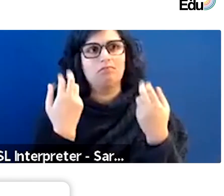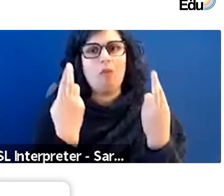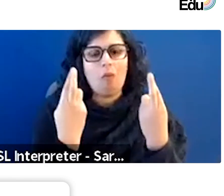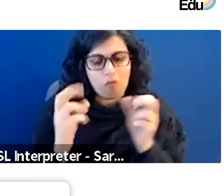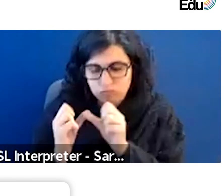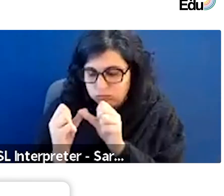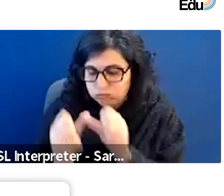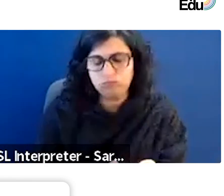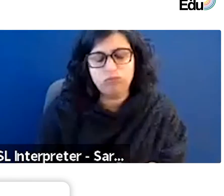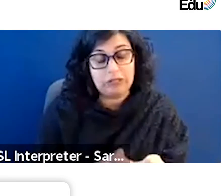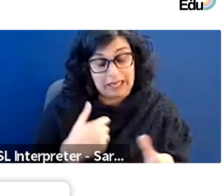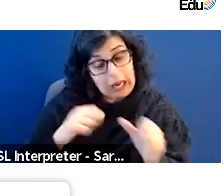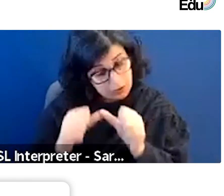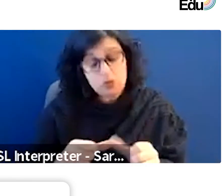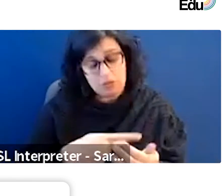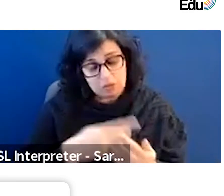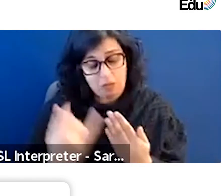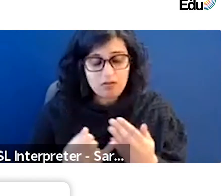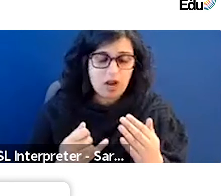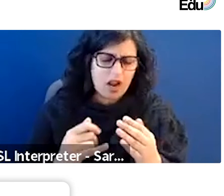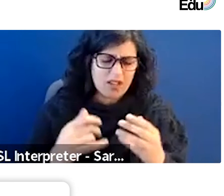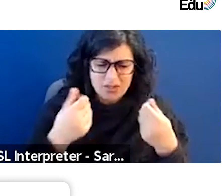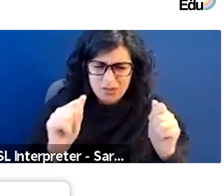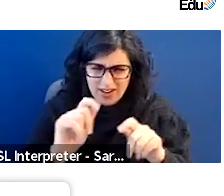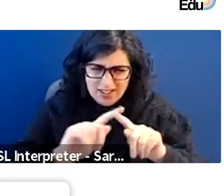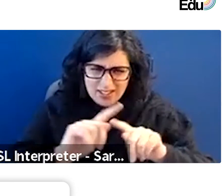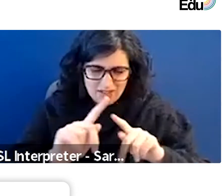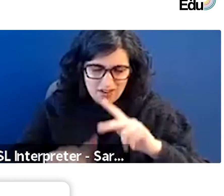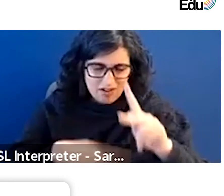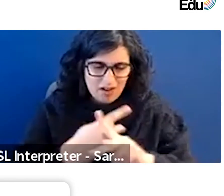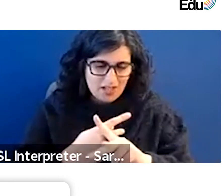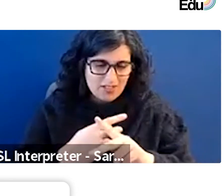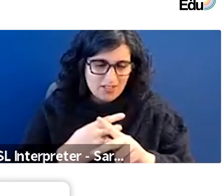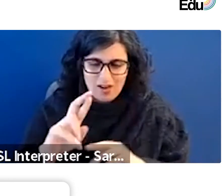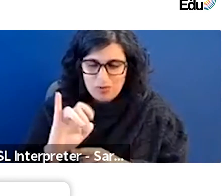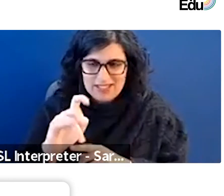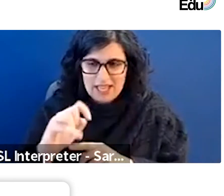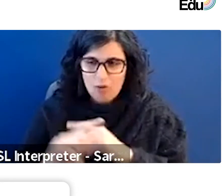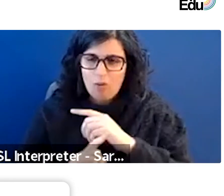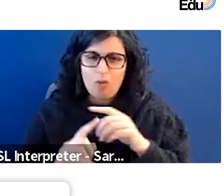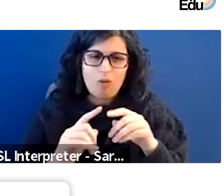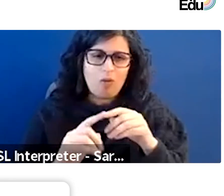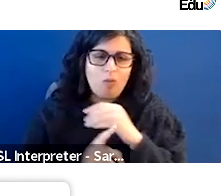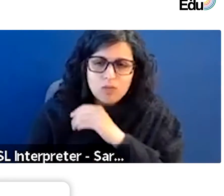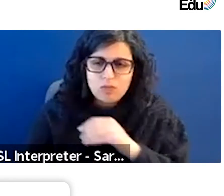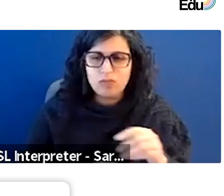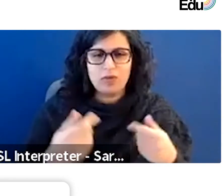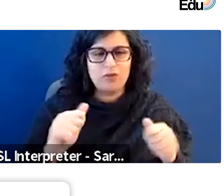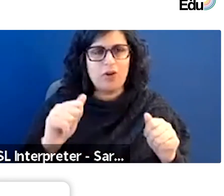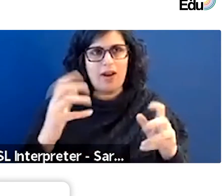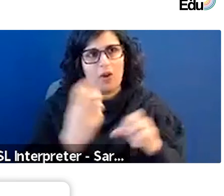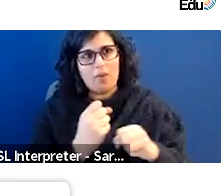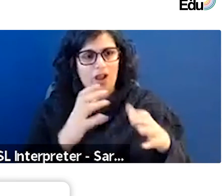I am continuing on with this project and experimenting with different types of recycled waste that can be going into it, so that I can create clothes for